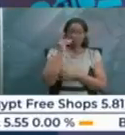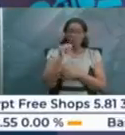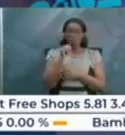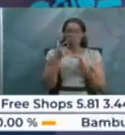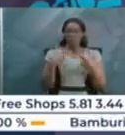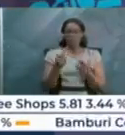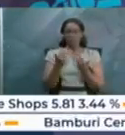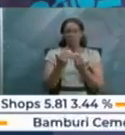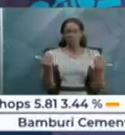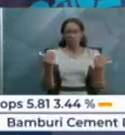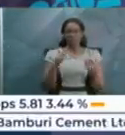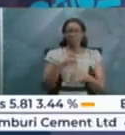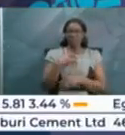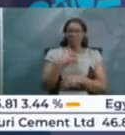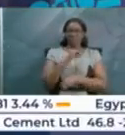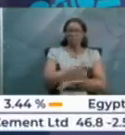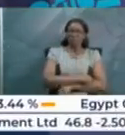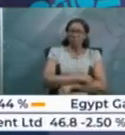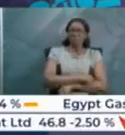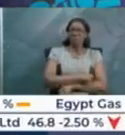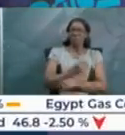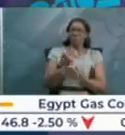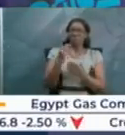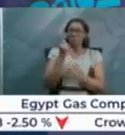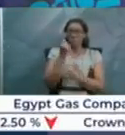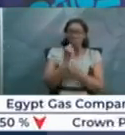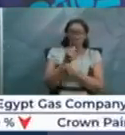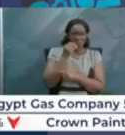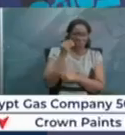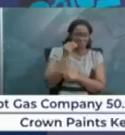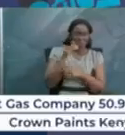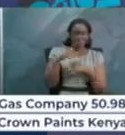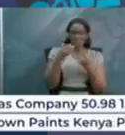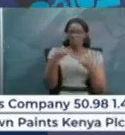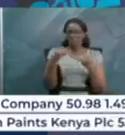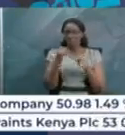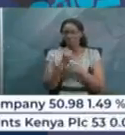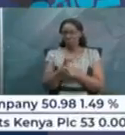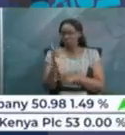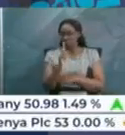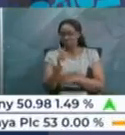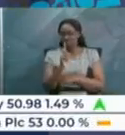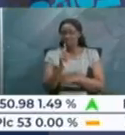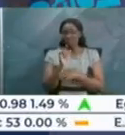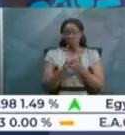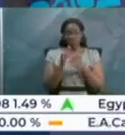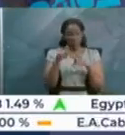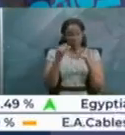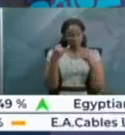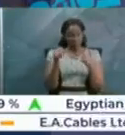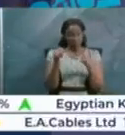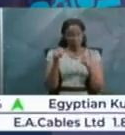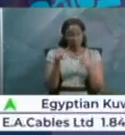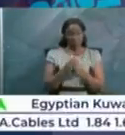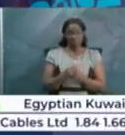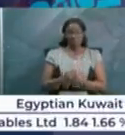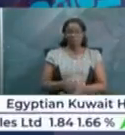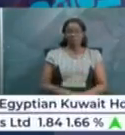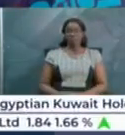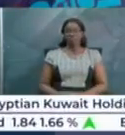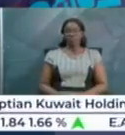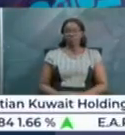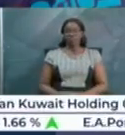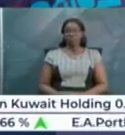like, oh, school is over, that means we don't do our homework, or we don't try to read. Is this something that you try yourself? Oh, well,